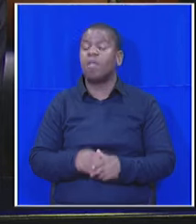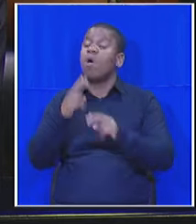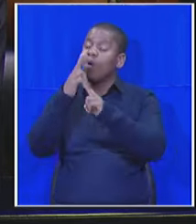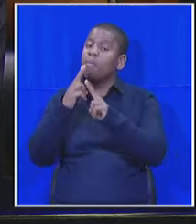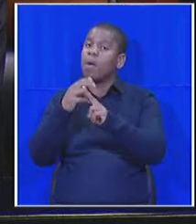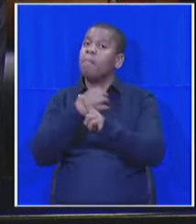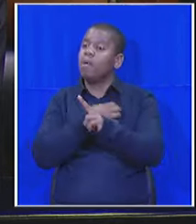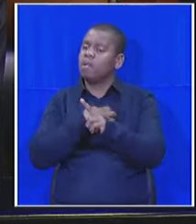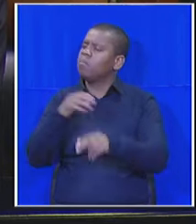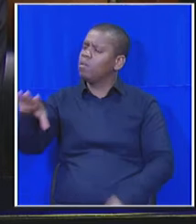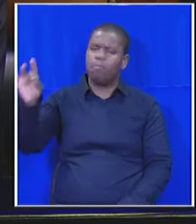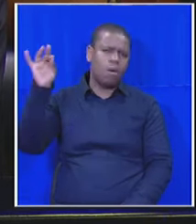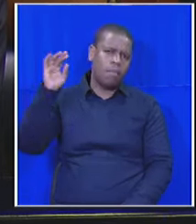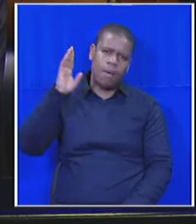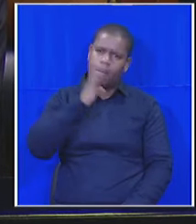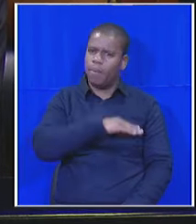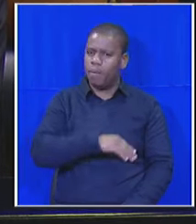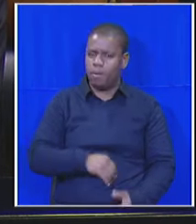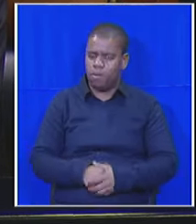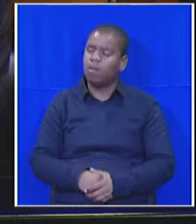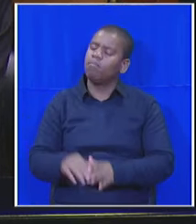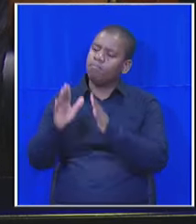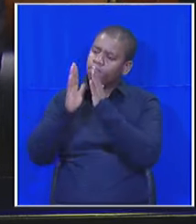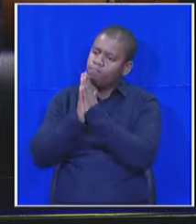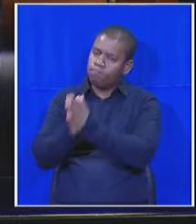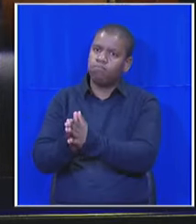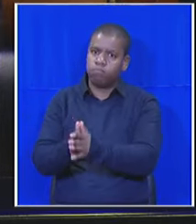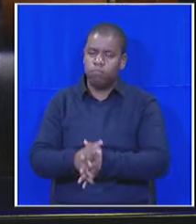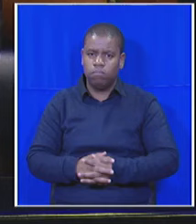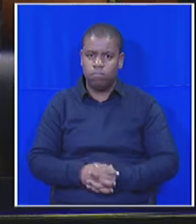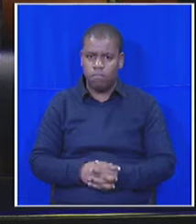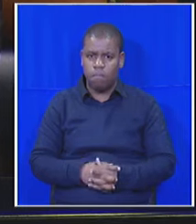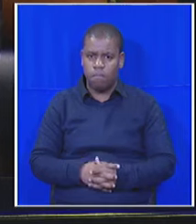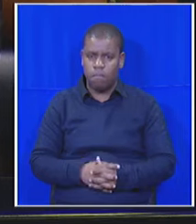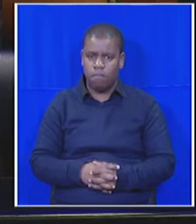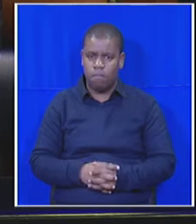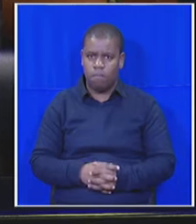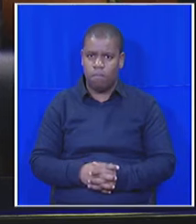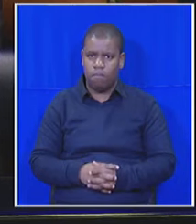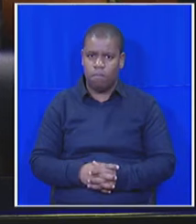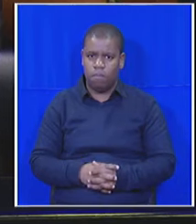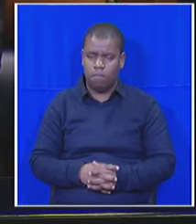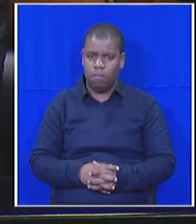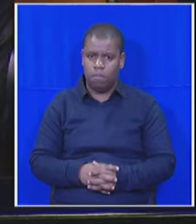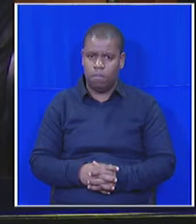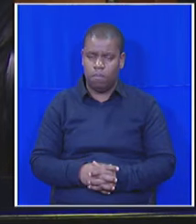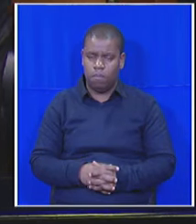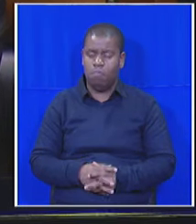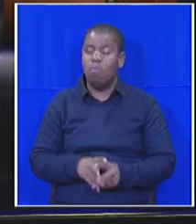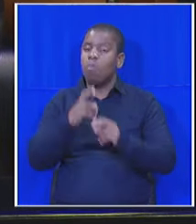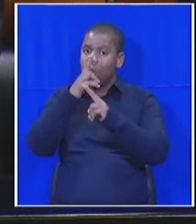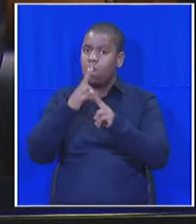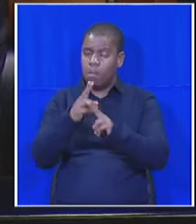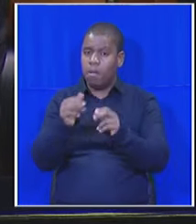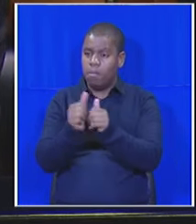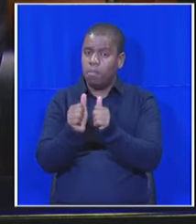not recognize you. Yeah. Honourable Minister. You are sellout too. Honourable Minister. Order, honourable members.